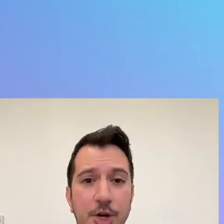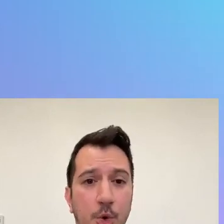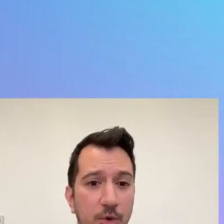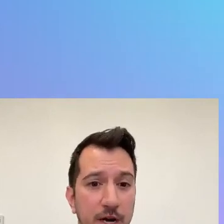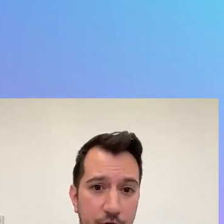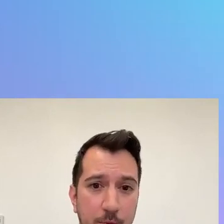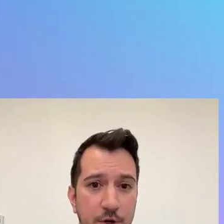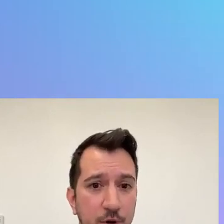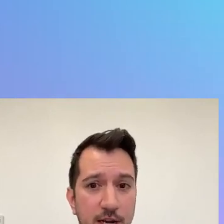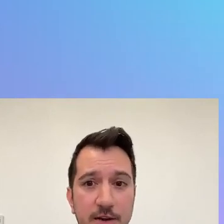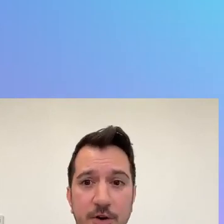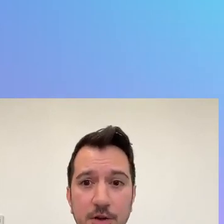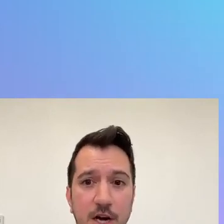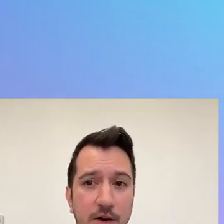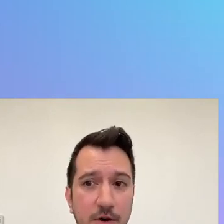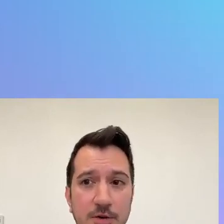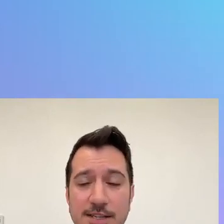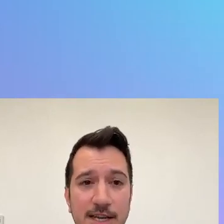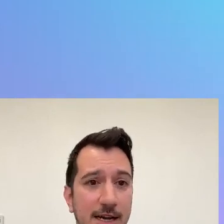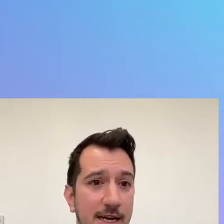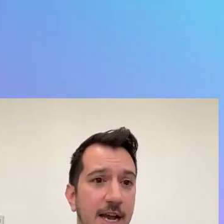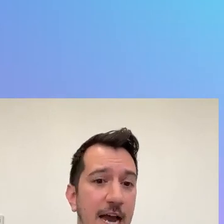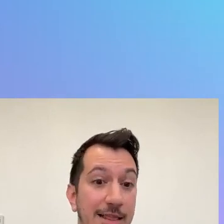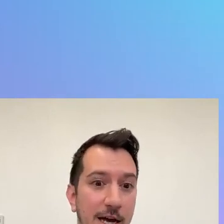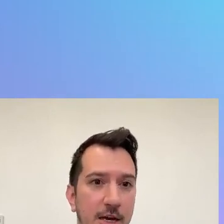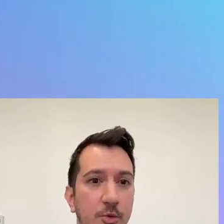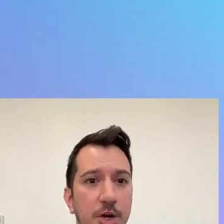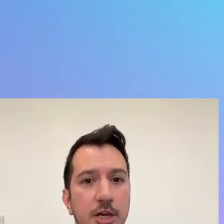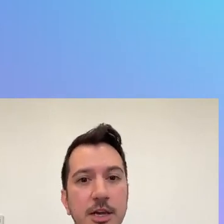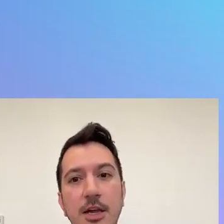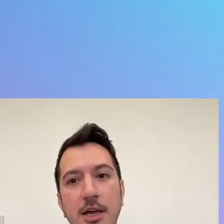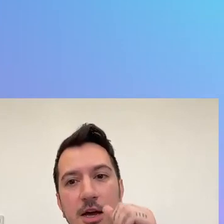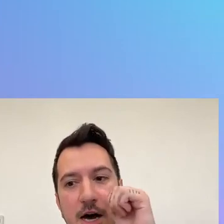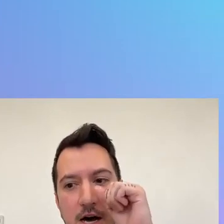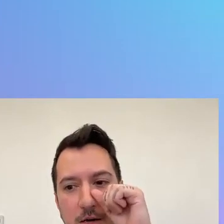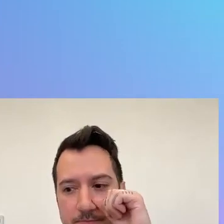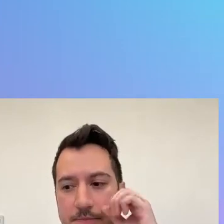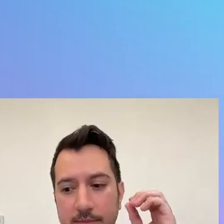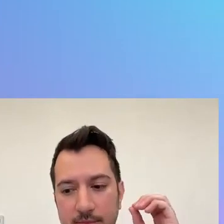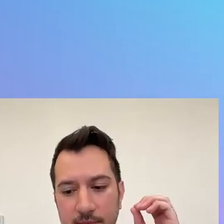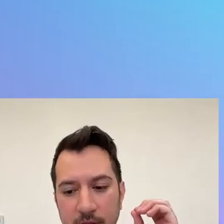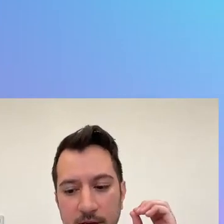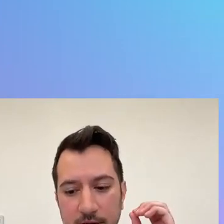it's a 3-to-1 ratio between default and hover. That's like a guideline really.